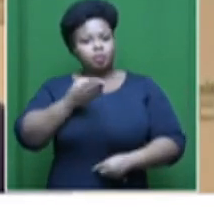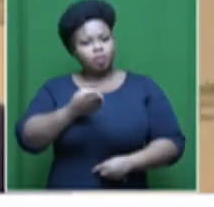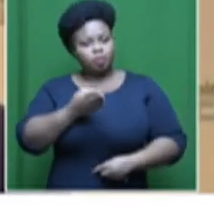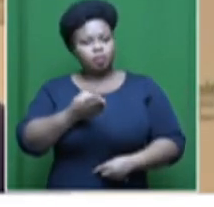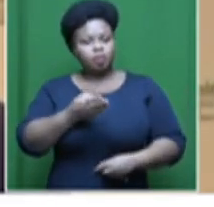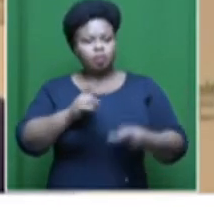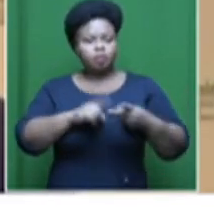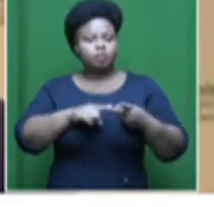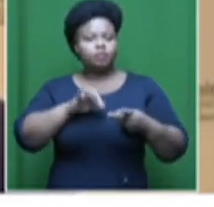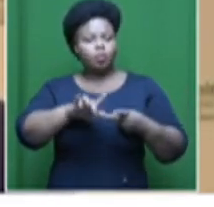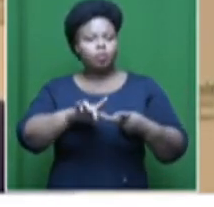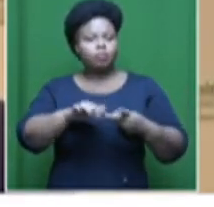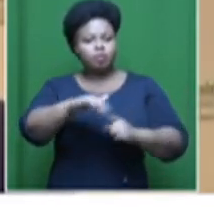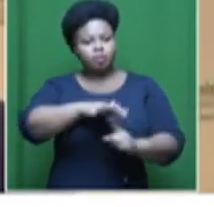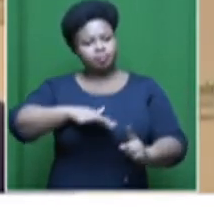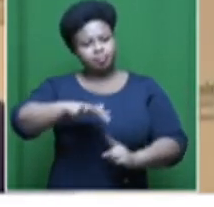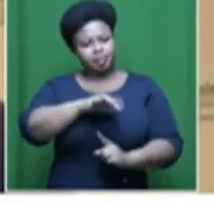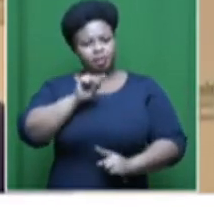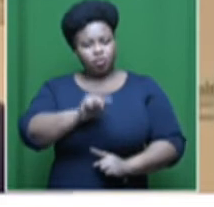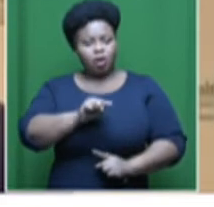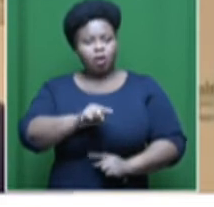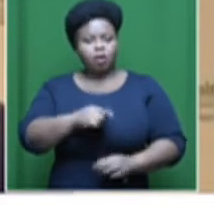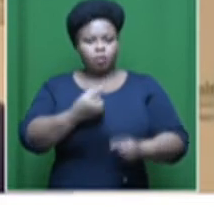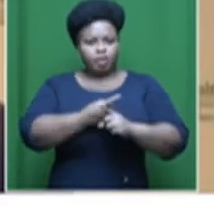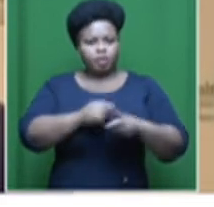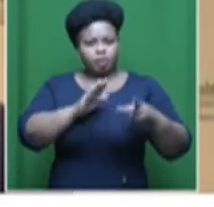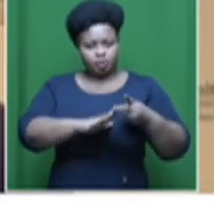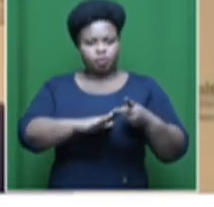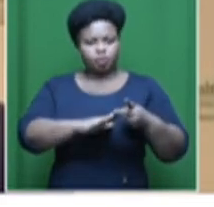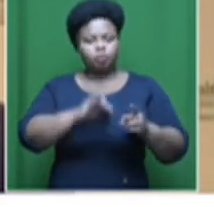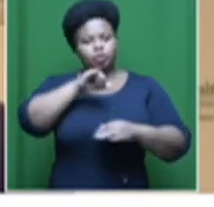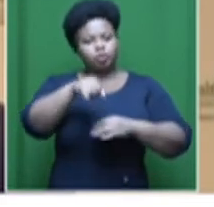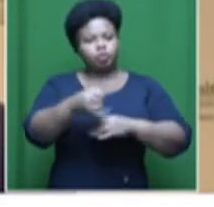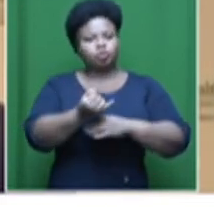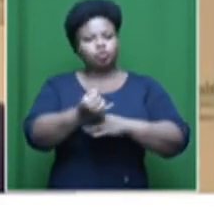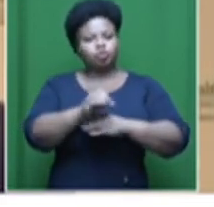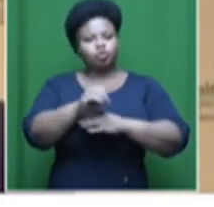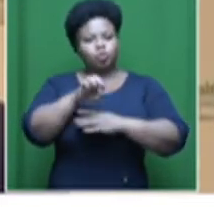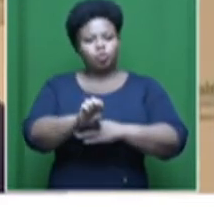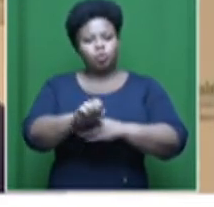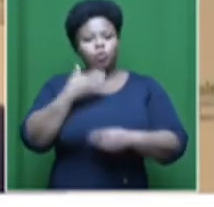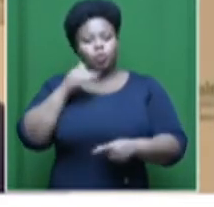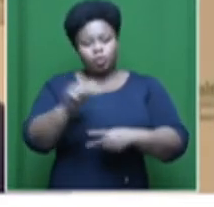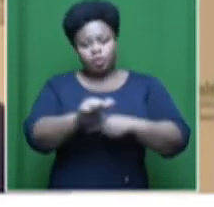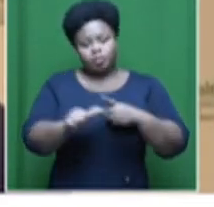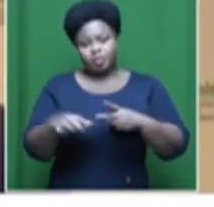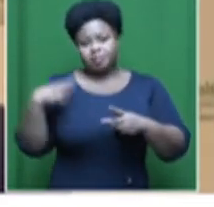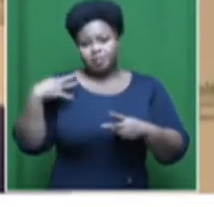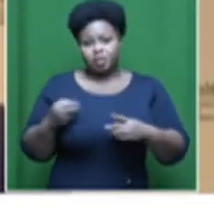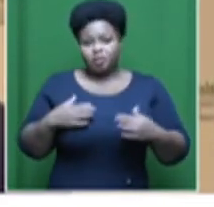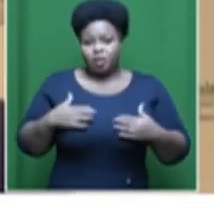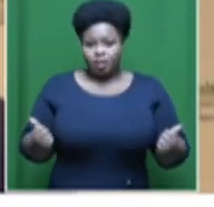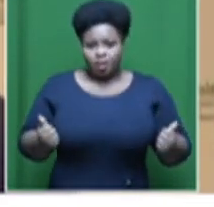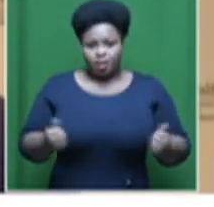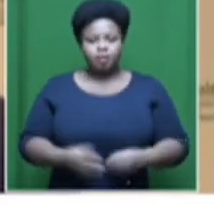area. And of course, Dr. Joe Pasha, Deputy Minister for Health,